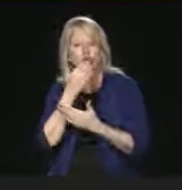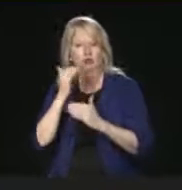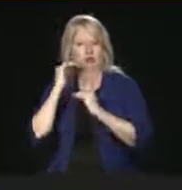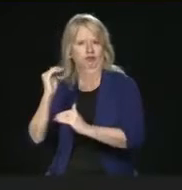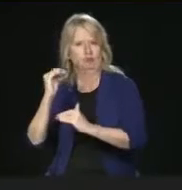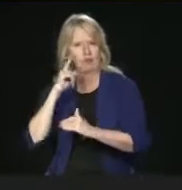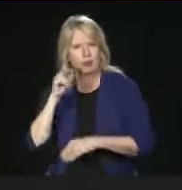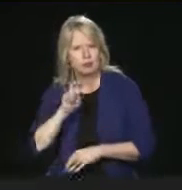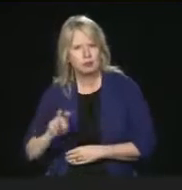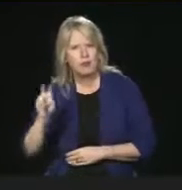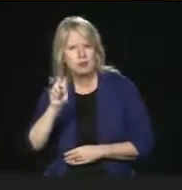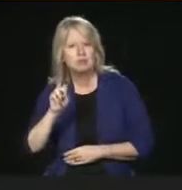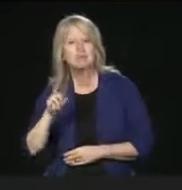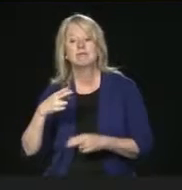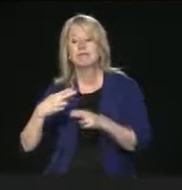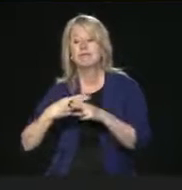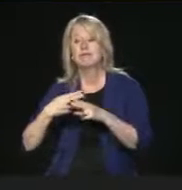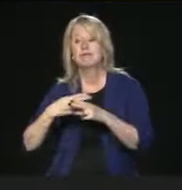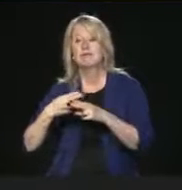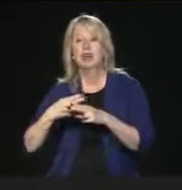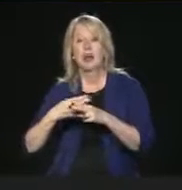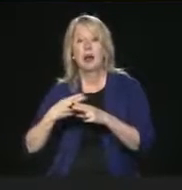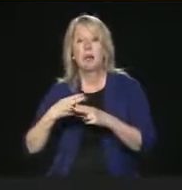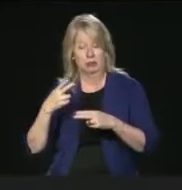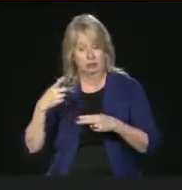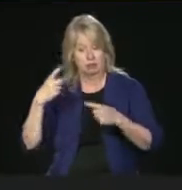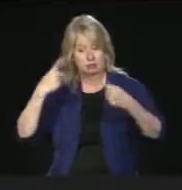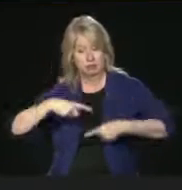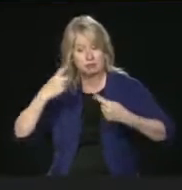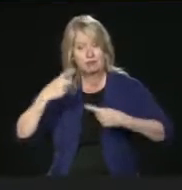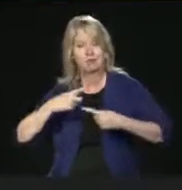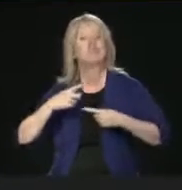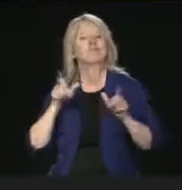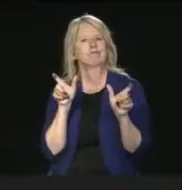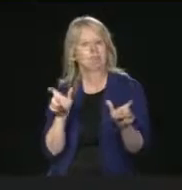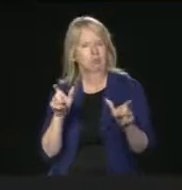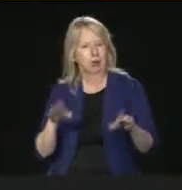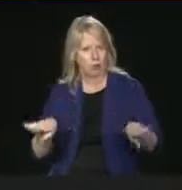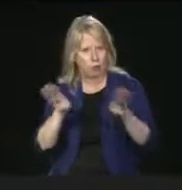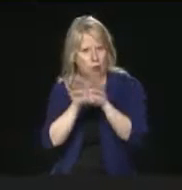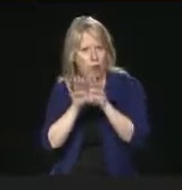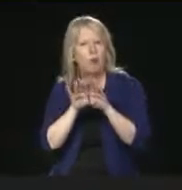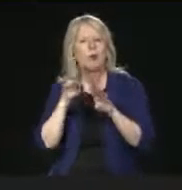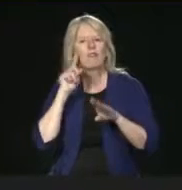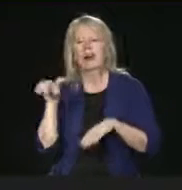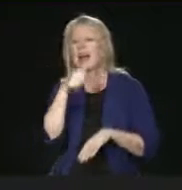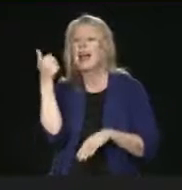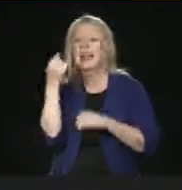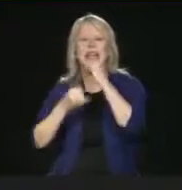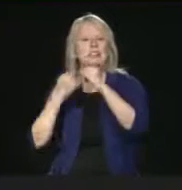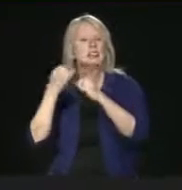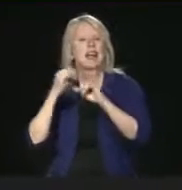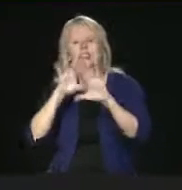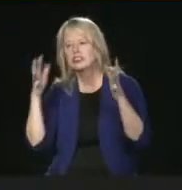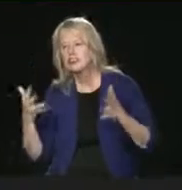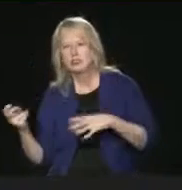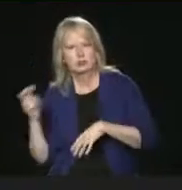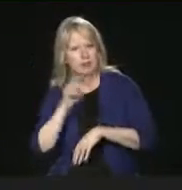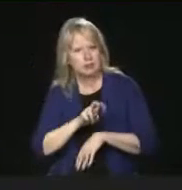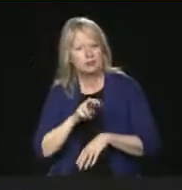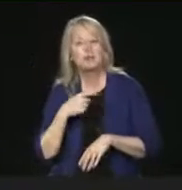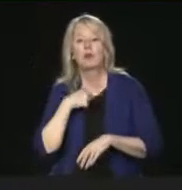our borders to international travelers. We also reached an agreement with the United States to